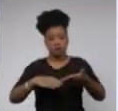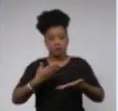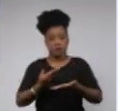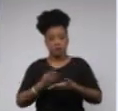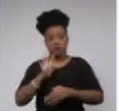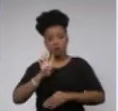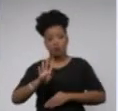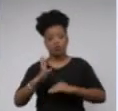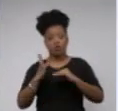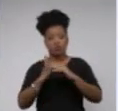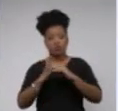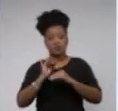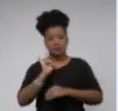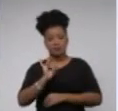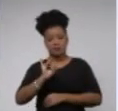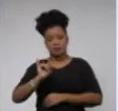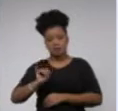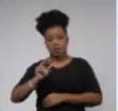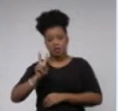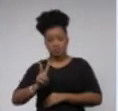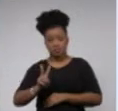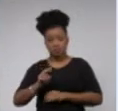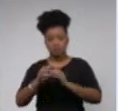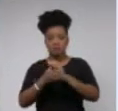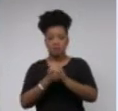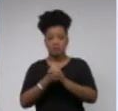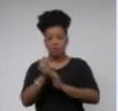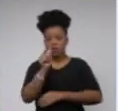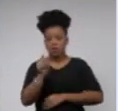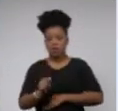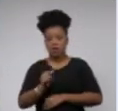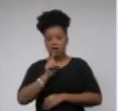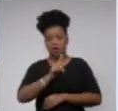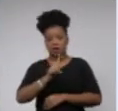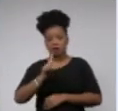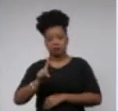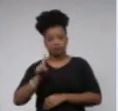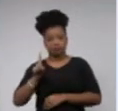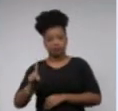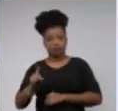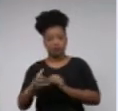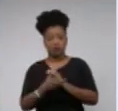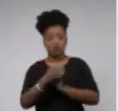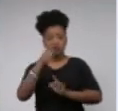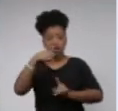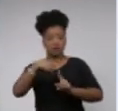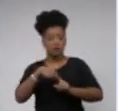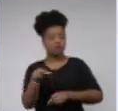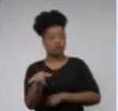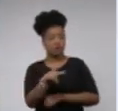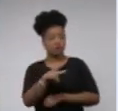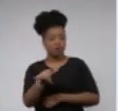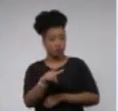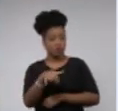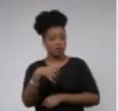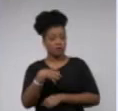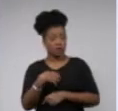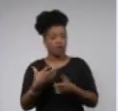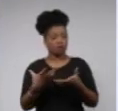Clara 199, Santi Spiritus 104, Ciego de Ávila